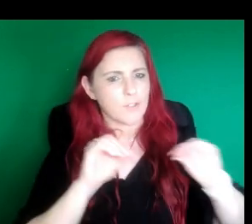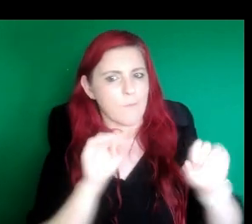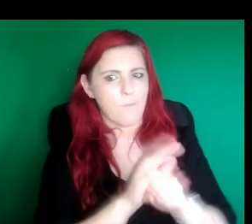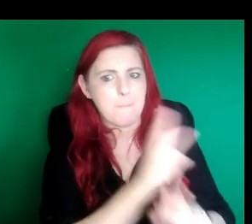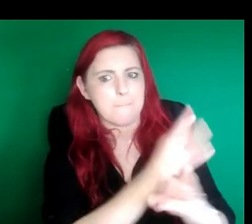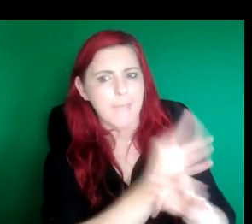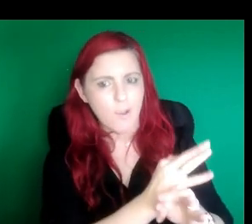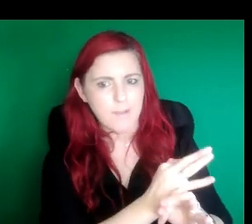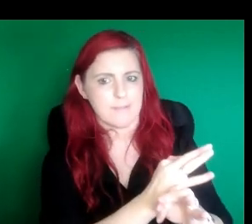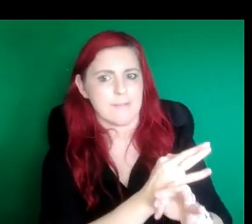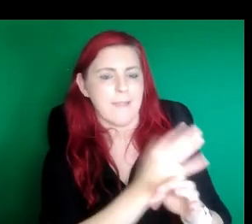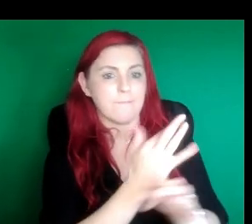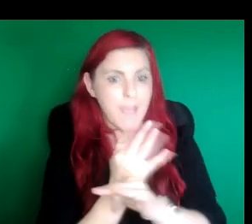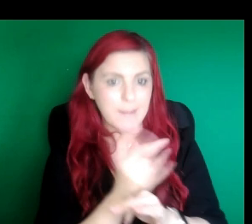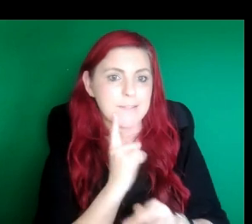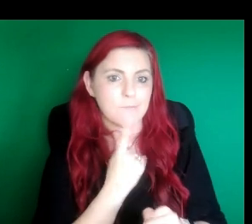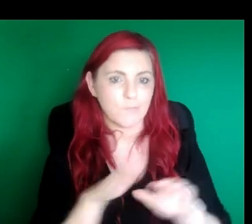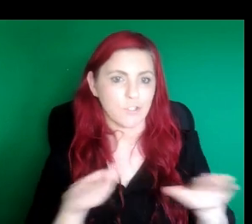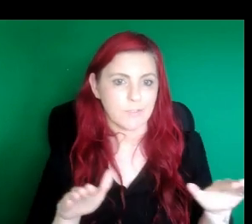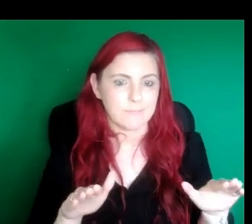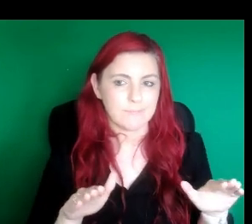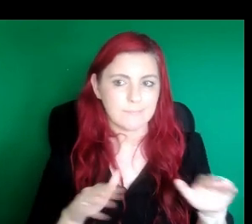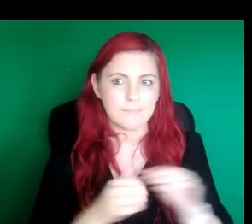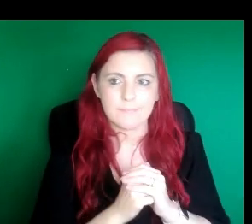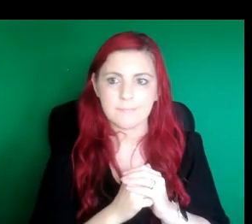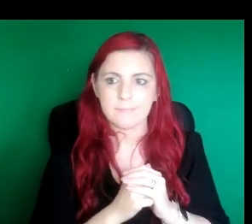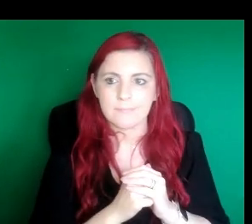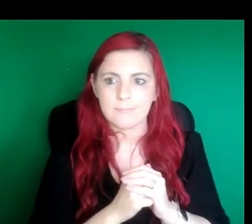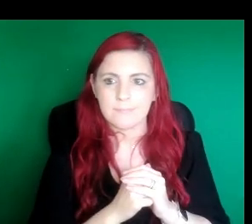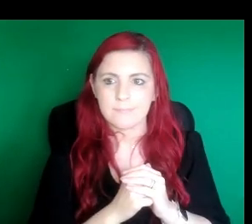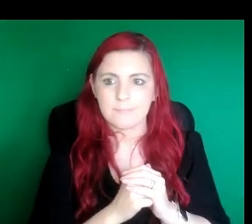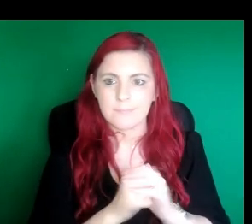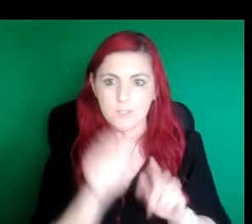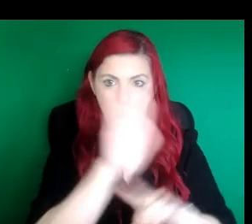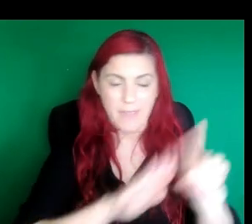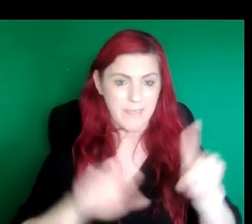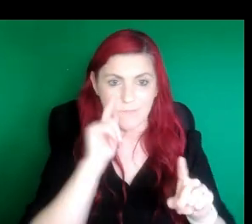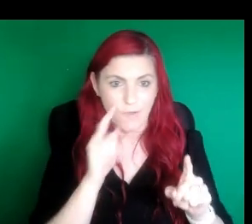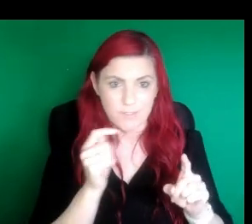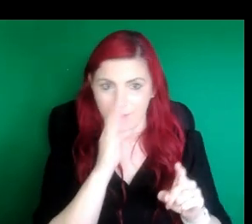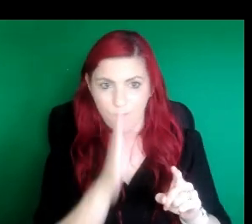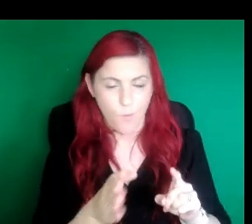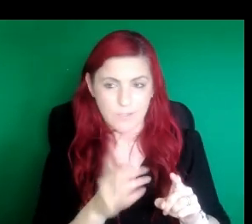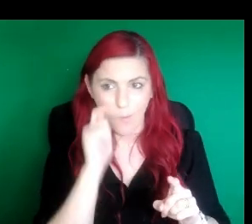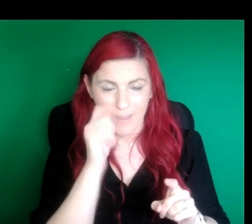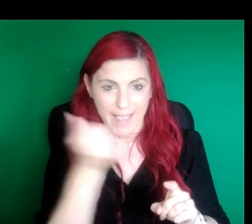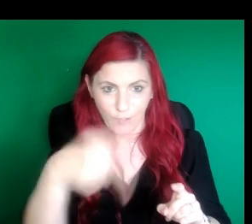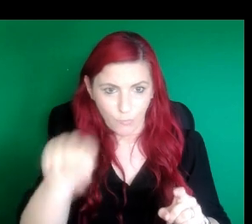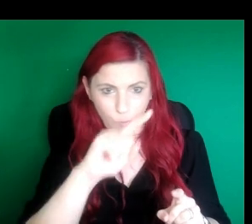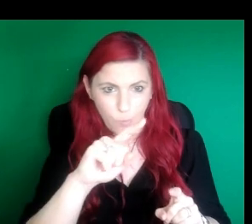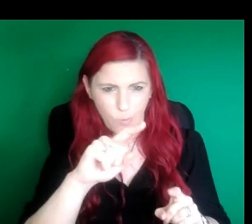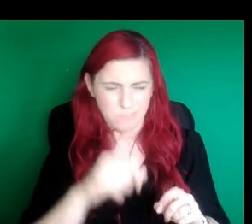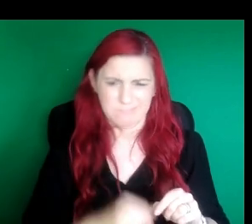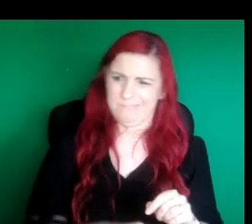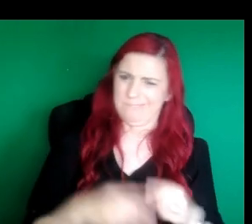and of deaf children. To be fair, I think that's very straightforward, and I don't think anyone here and anyone with an